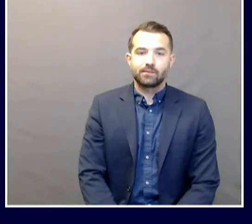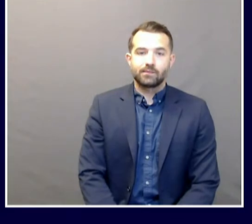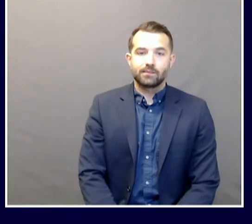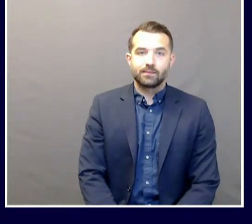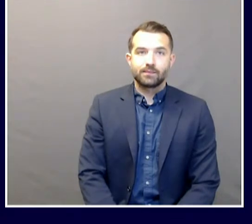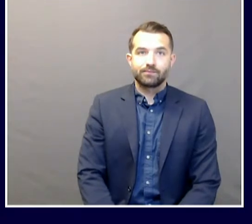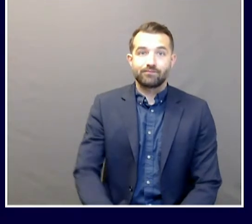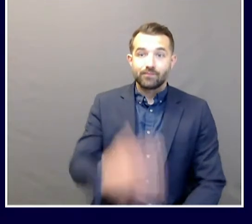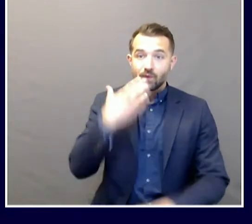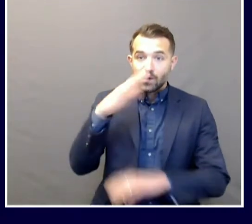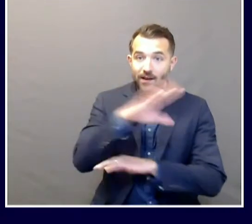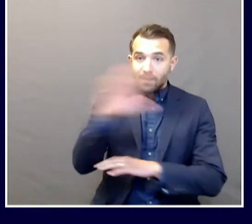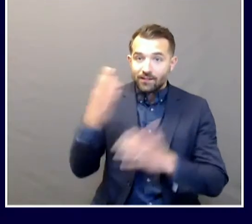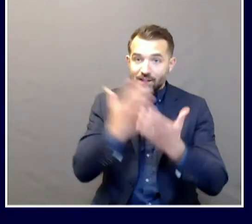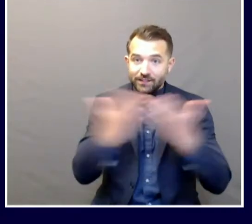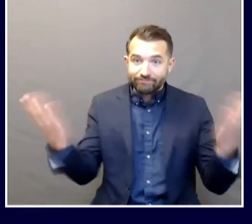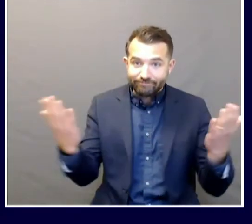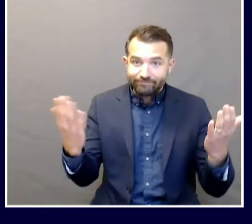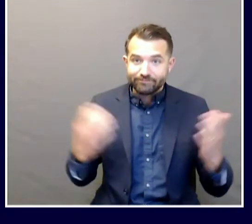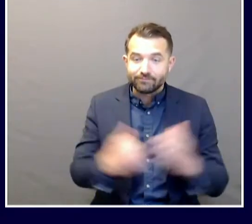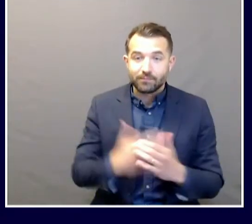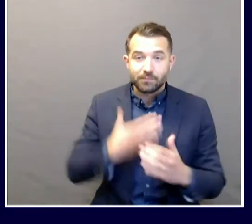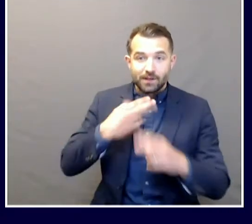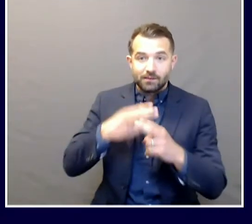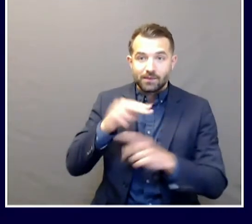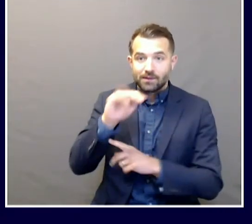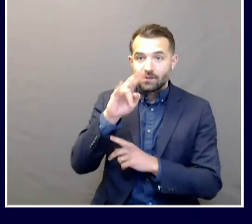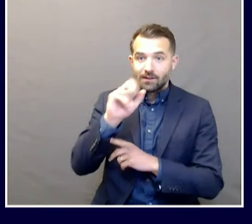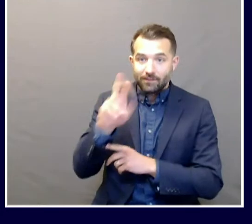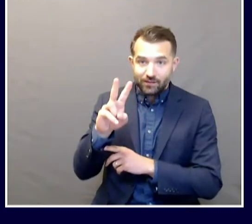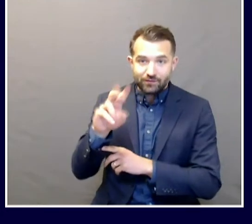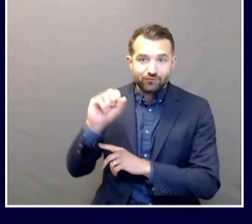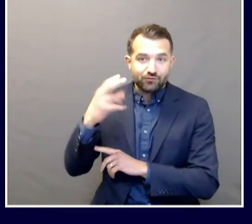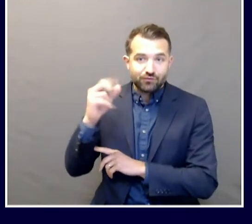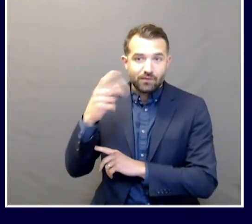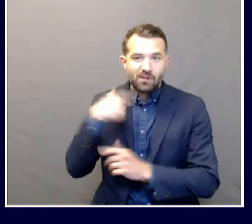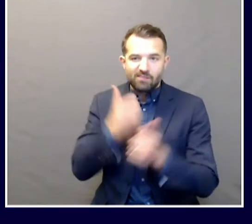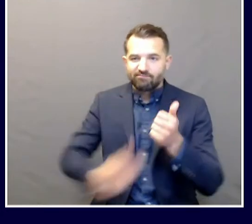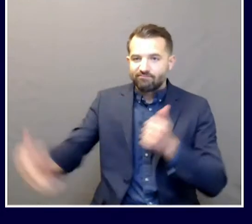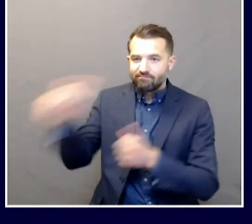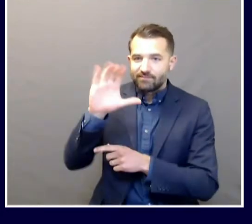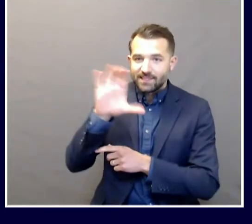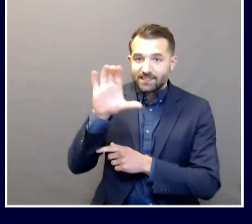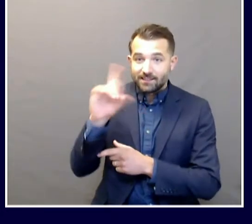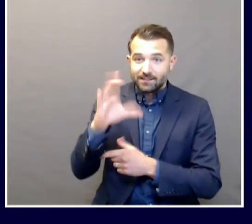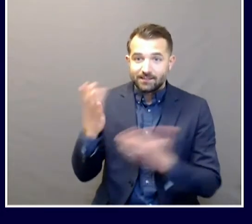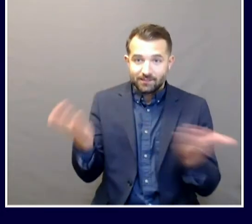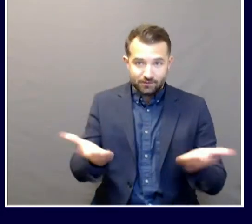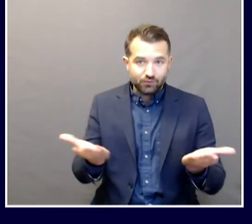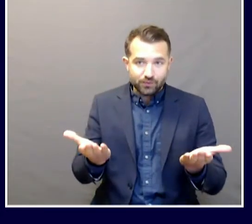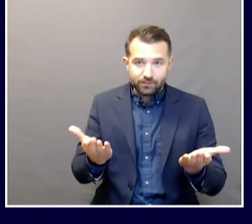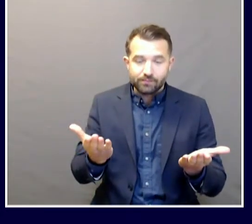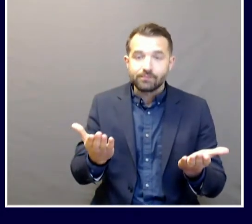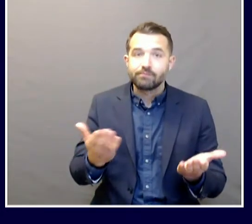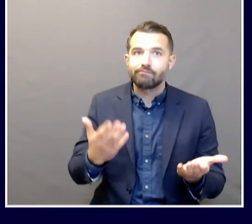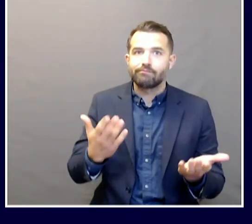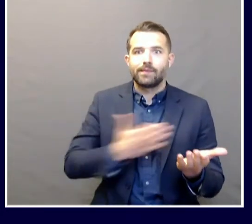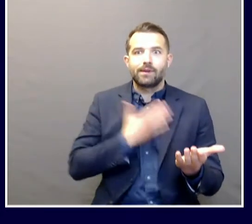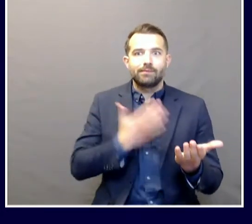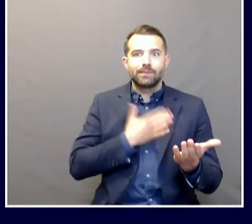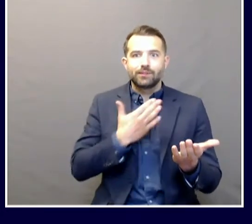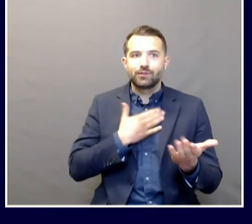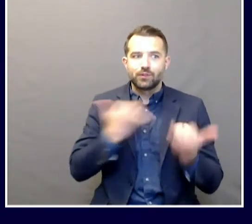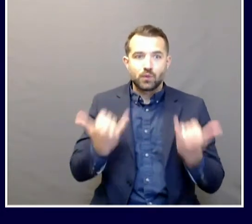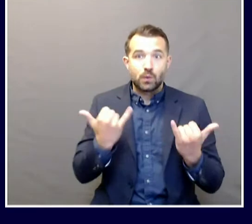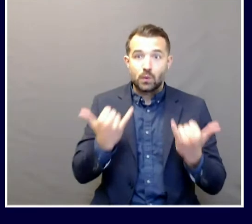Good afternoon, everyone. I'm Nirav Shah, the Director of Maine CDC. I'm delighted to join you this afternoon to provide an update on where